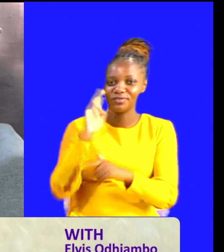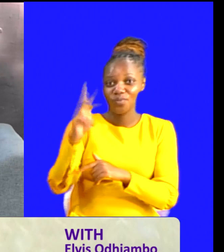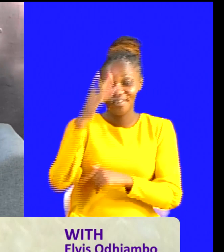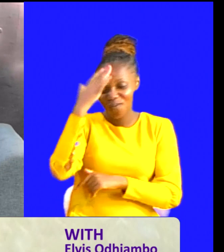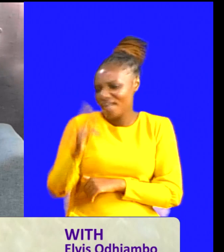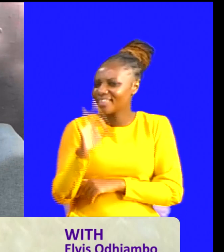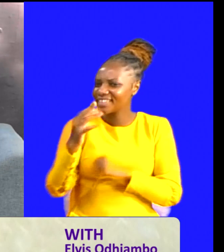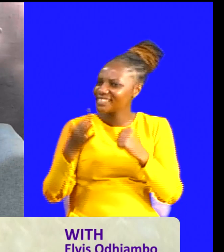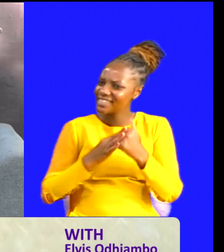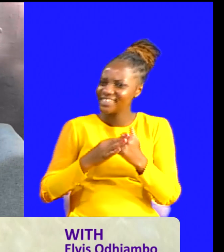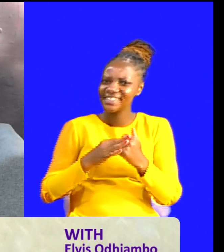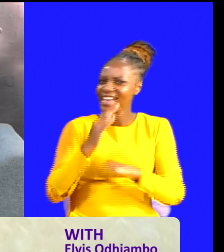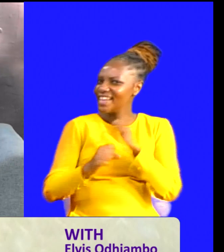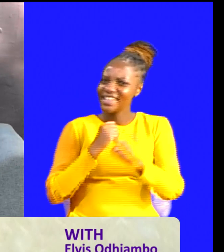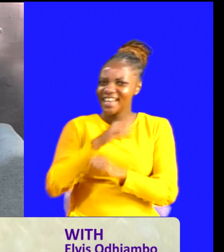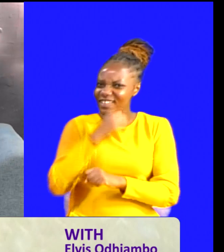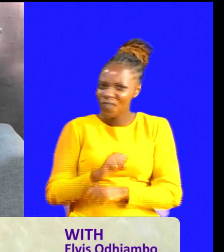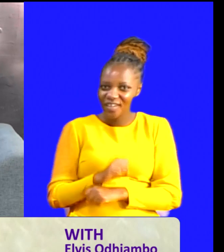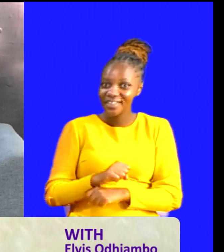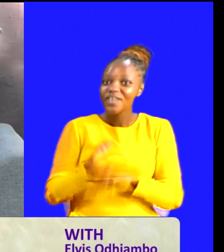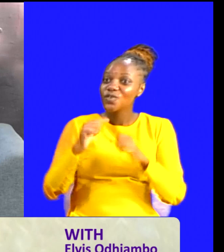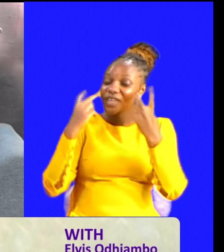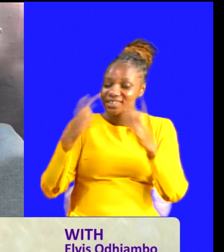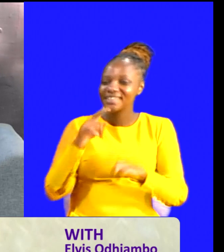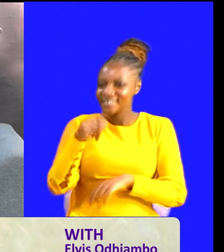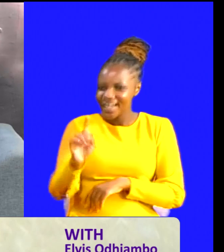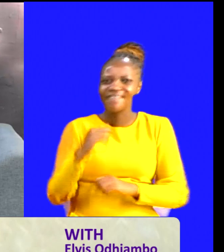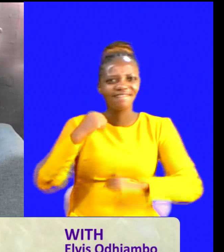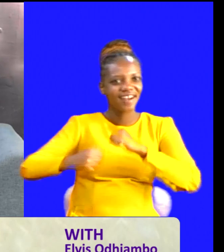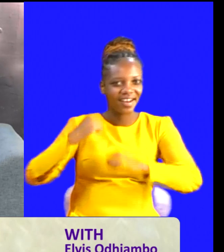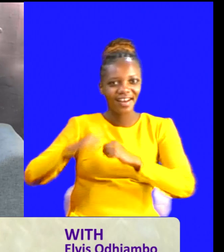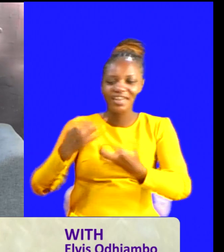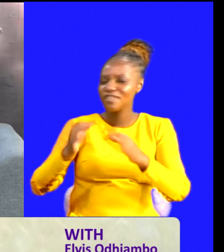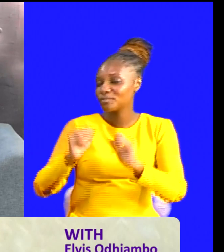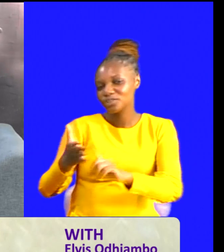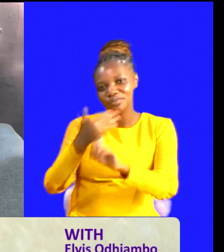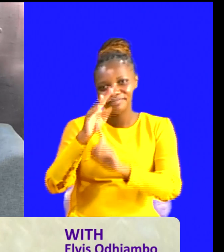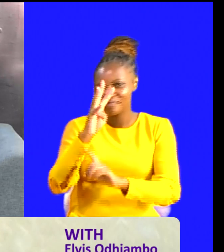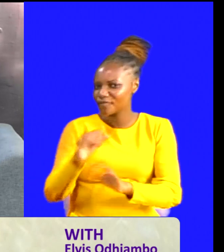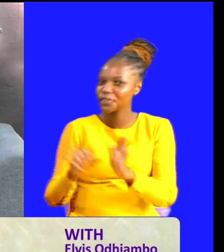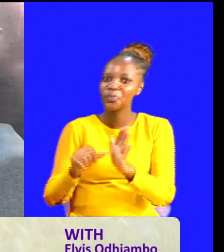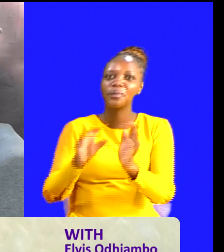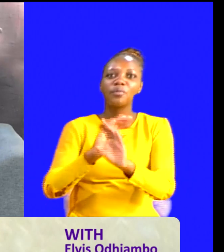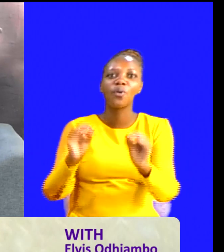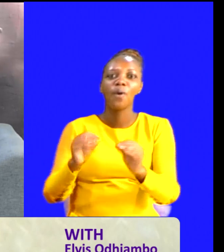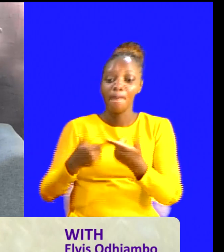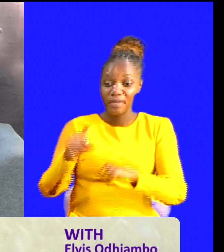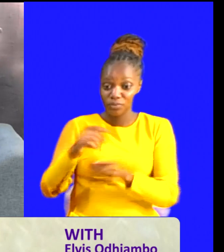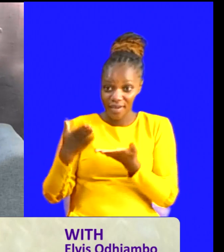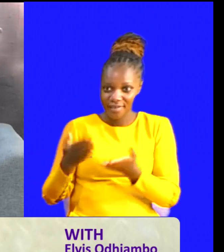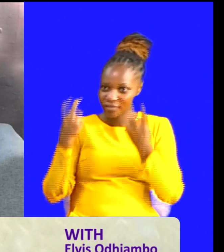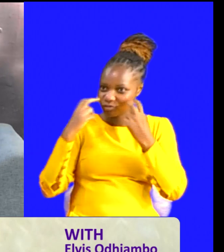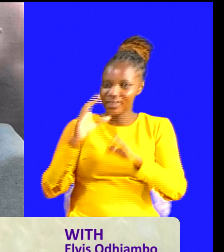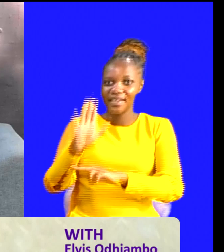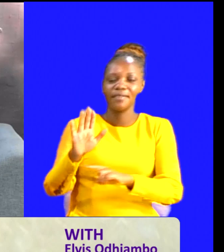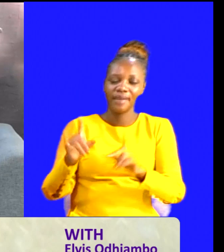38 years old, you have to see him run. Come on, let's Africa 40 plus. Then it's fine, because we are here for this. And as far